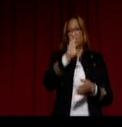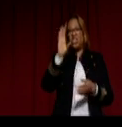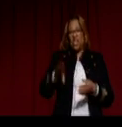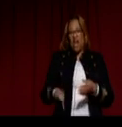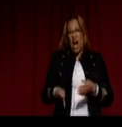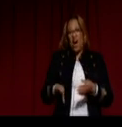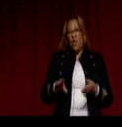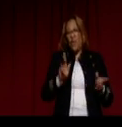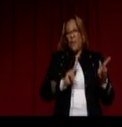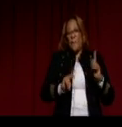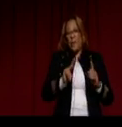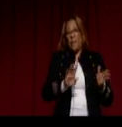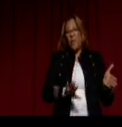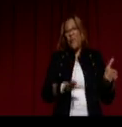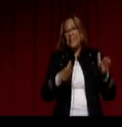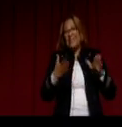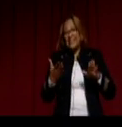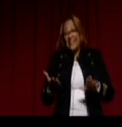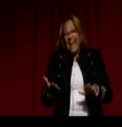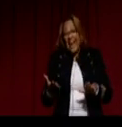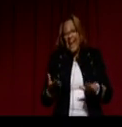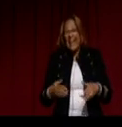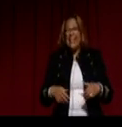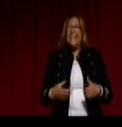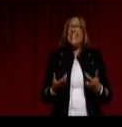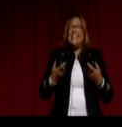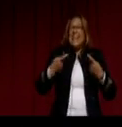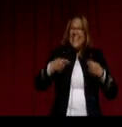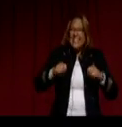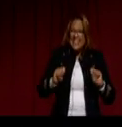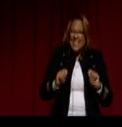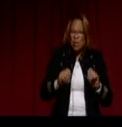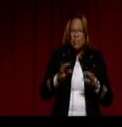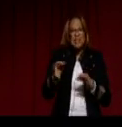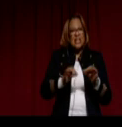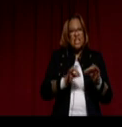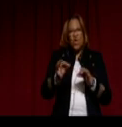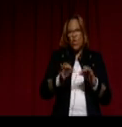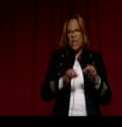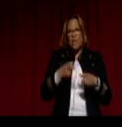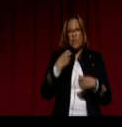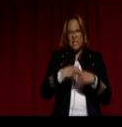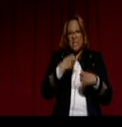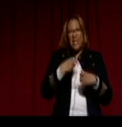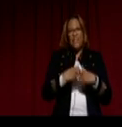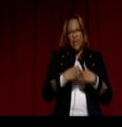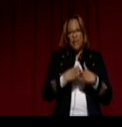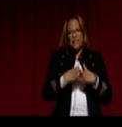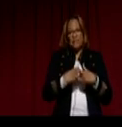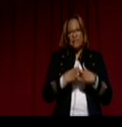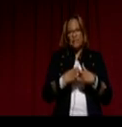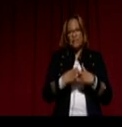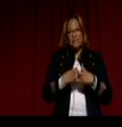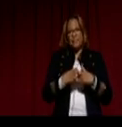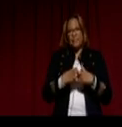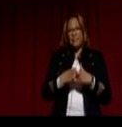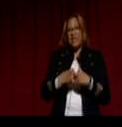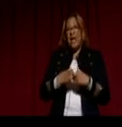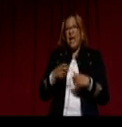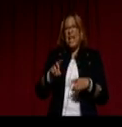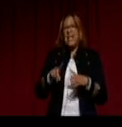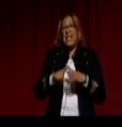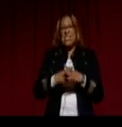The attempts to deal with it were roughly what we have now. People wore face masks. The authorities said, let's not